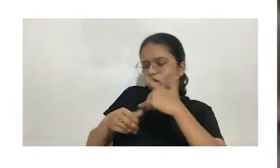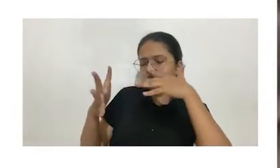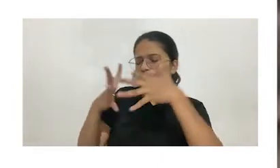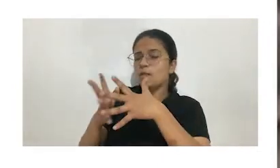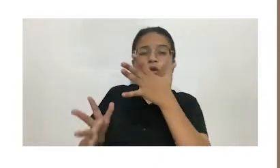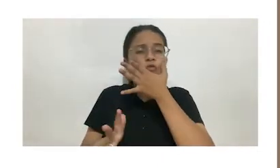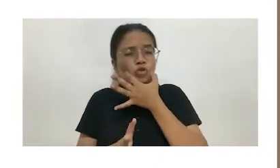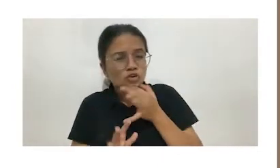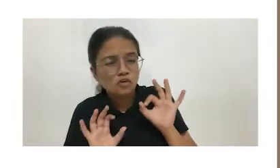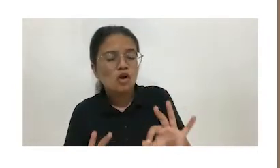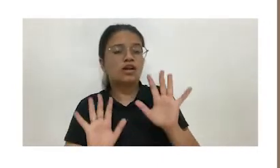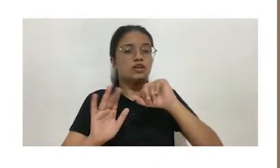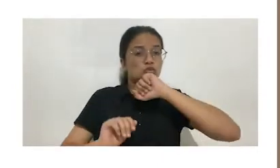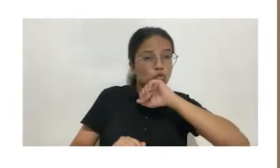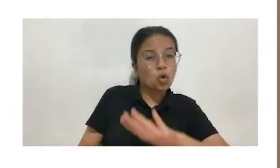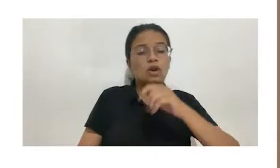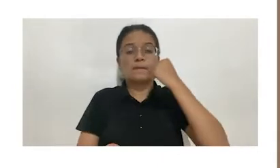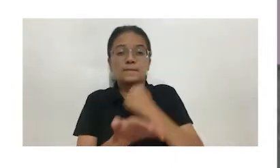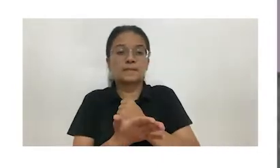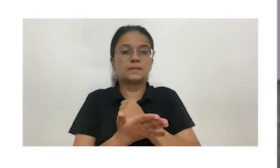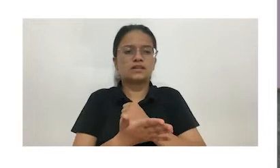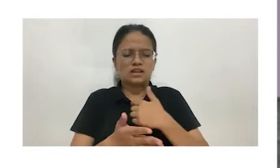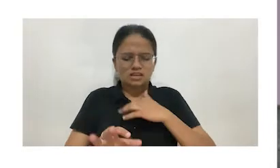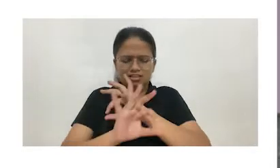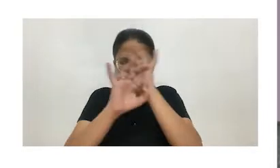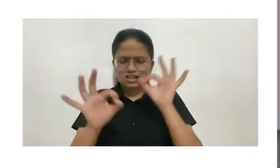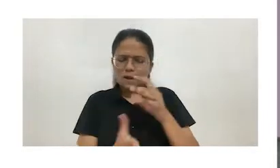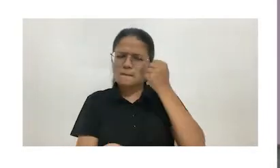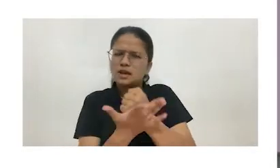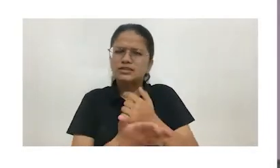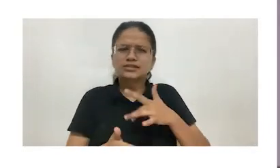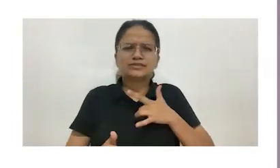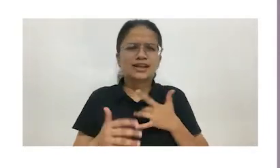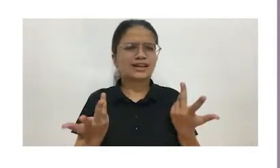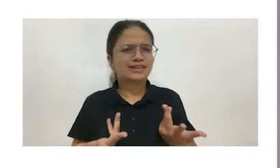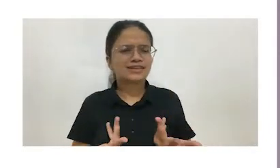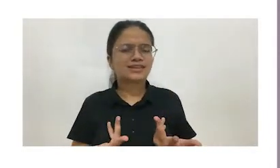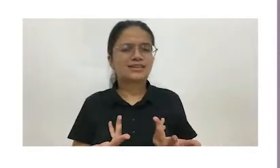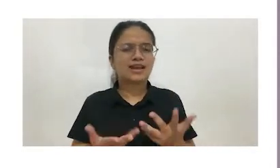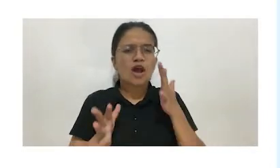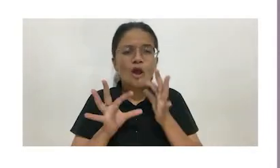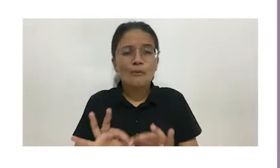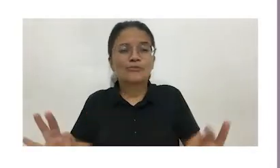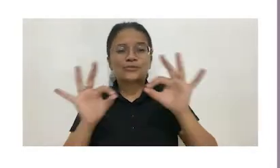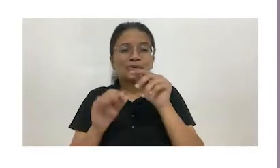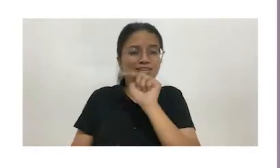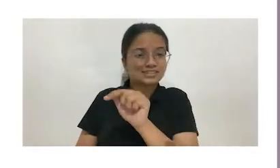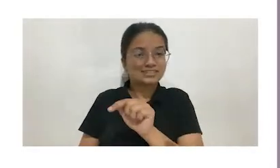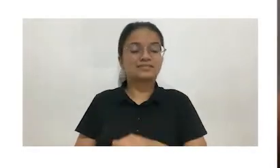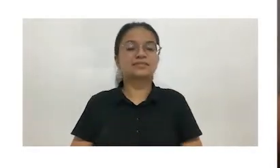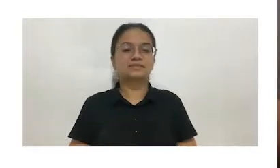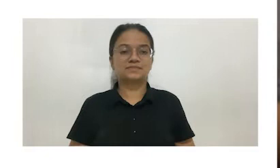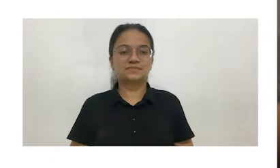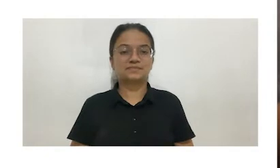face to always stay beautiful and young forever, and the complete lack of ownership that they sometimes feel over their own bodies.